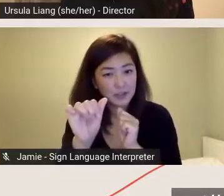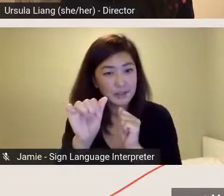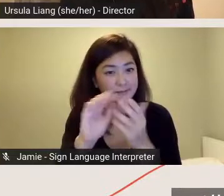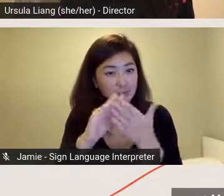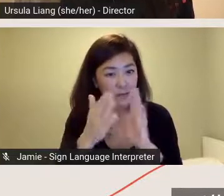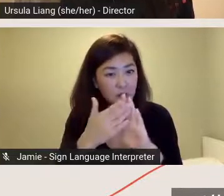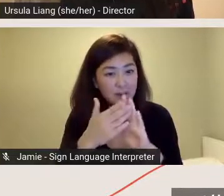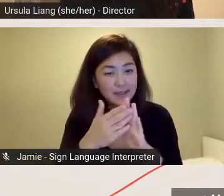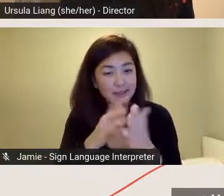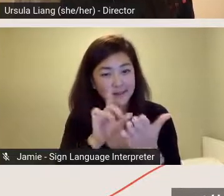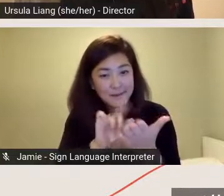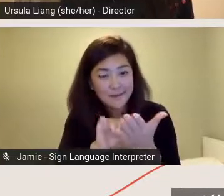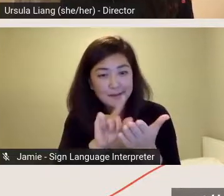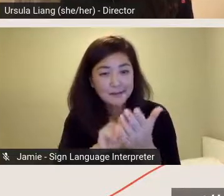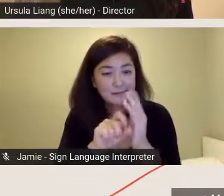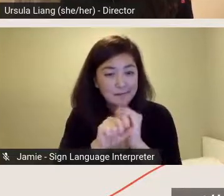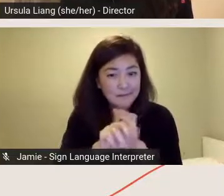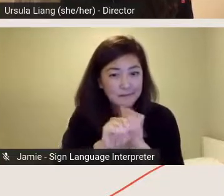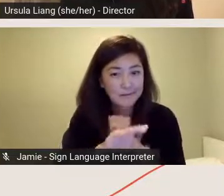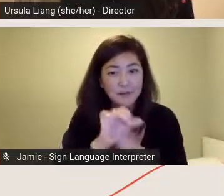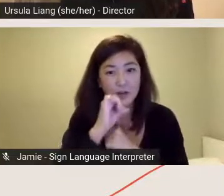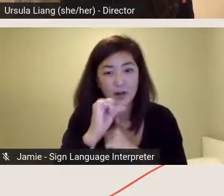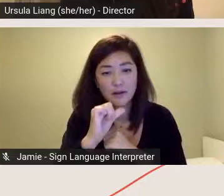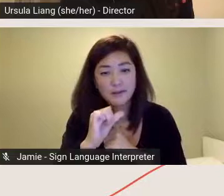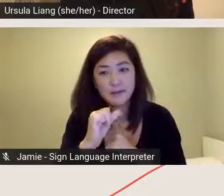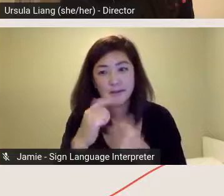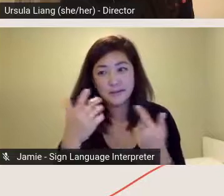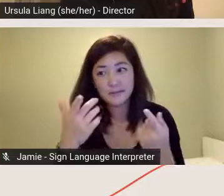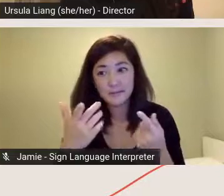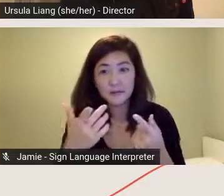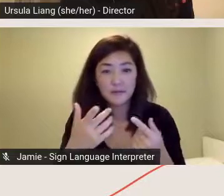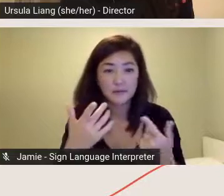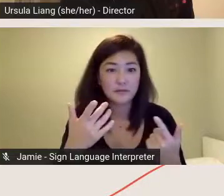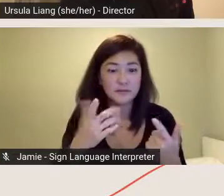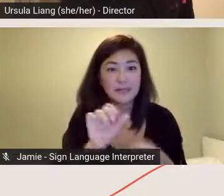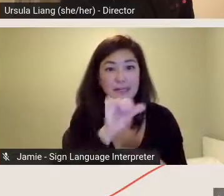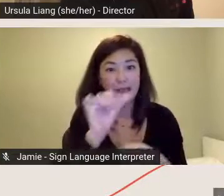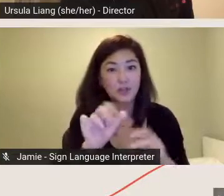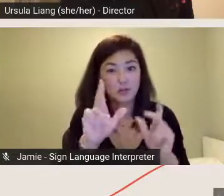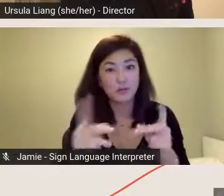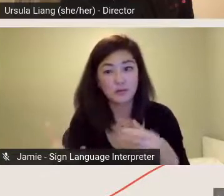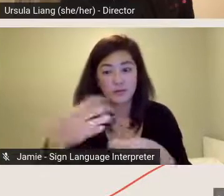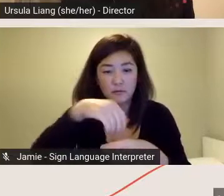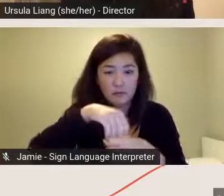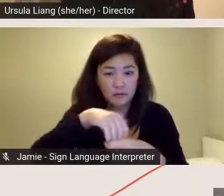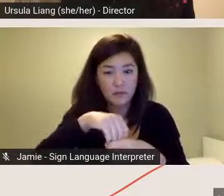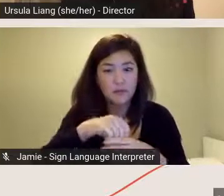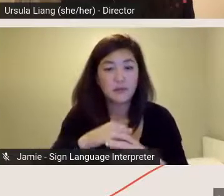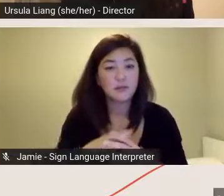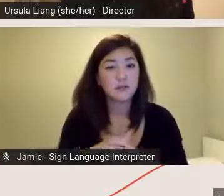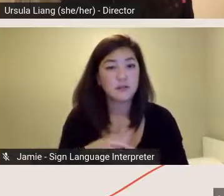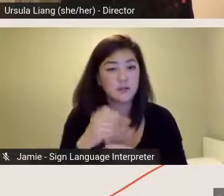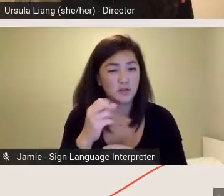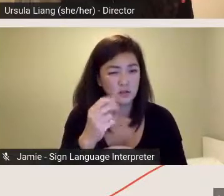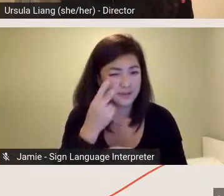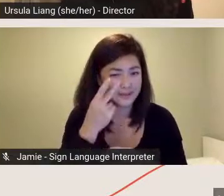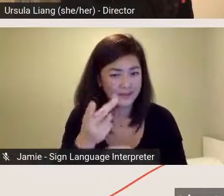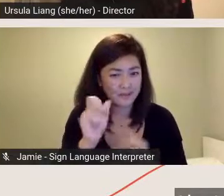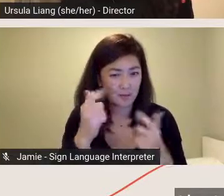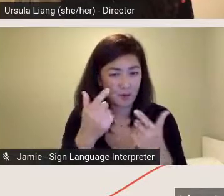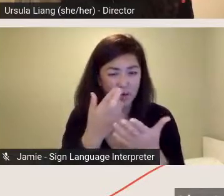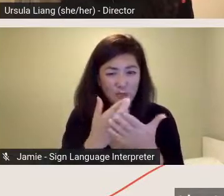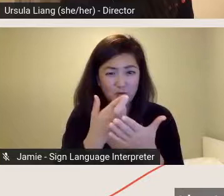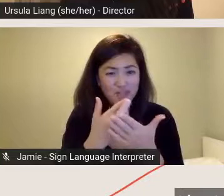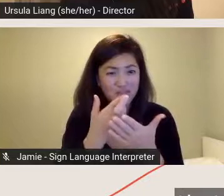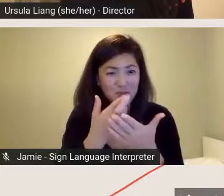until there was that direct connection. And so, you know, we see all that resourcing support that is put towards the money that